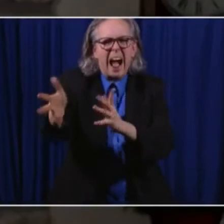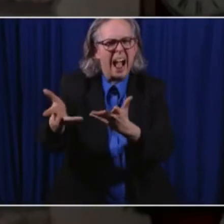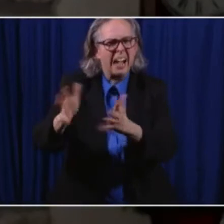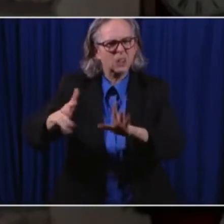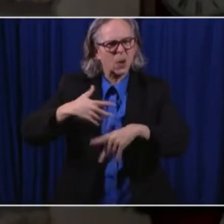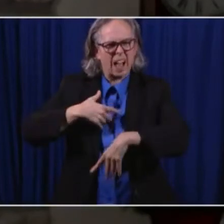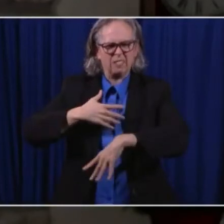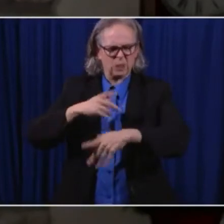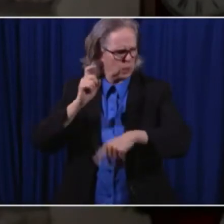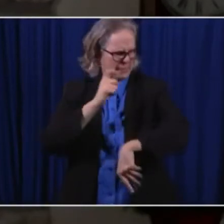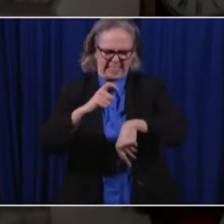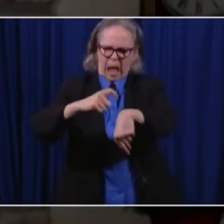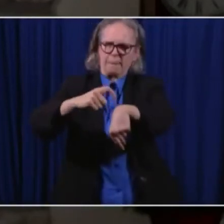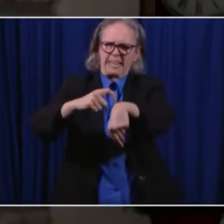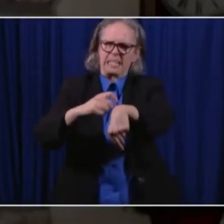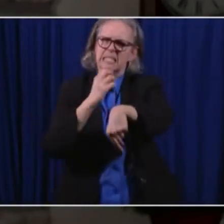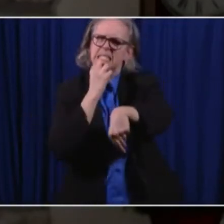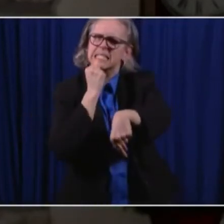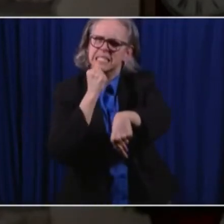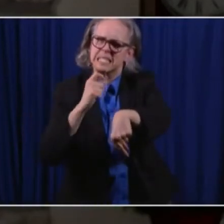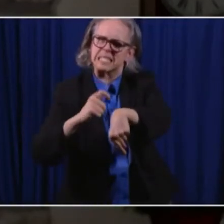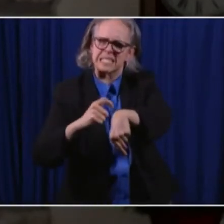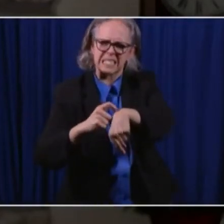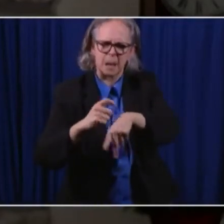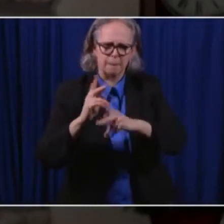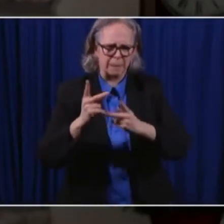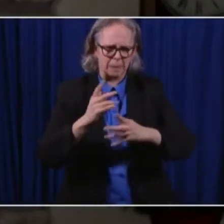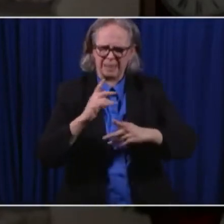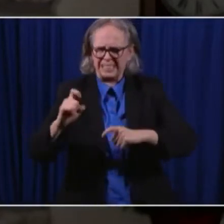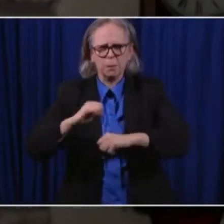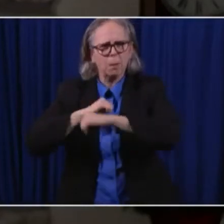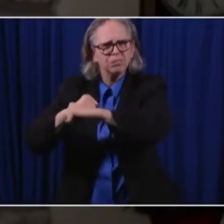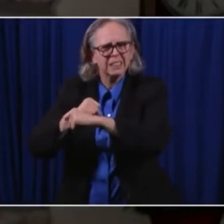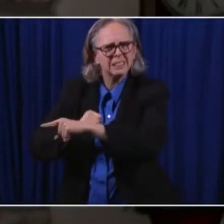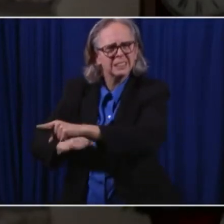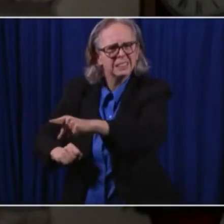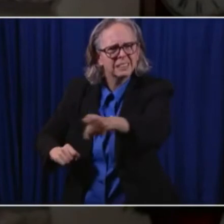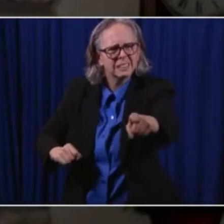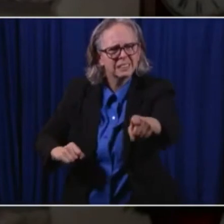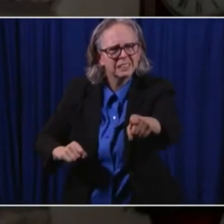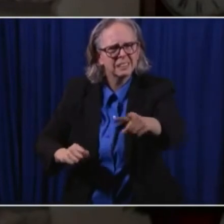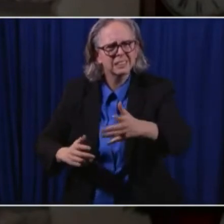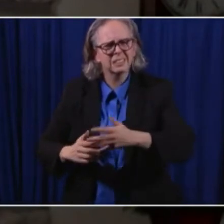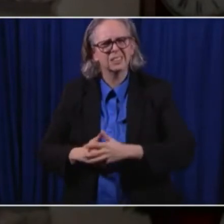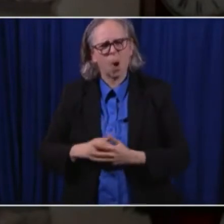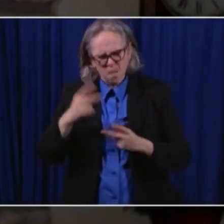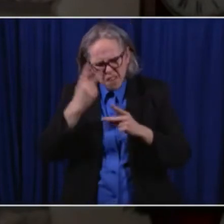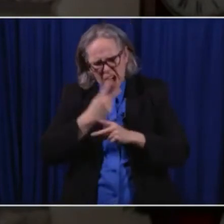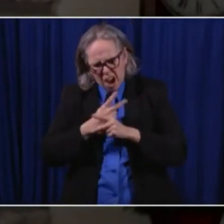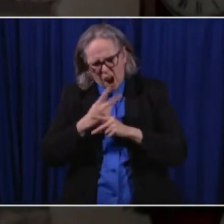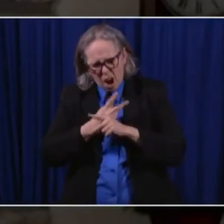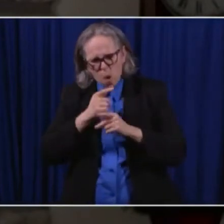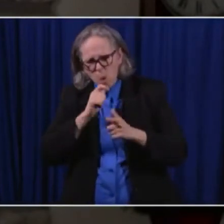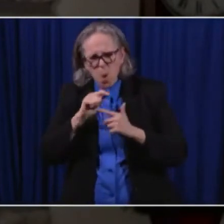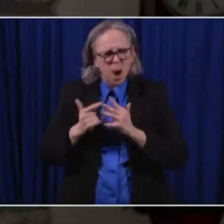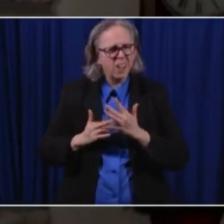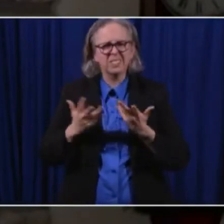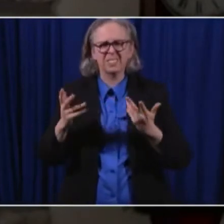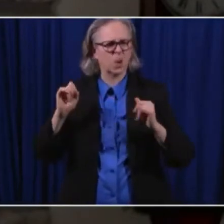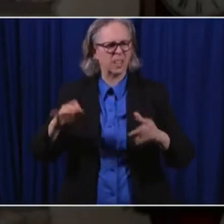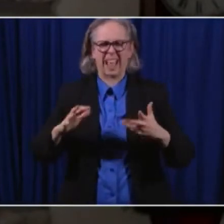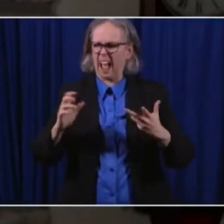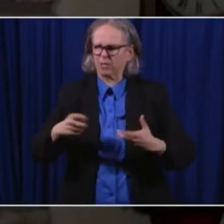target the most vulnerable people, but at the same time, you can't do that so precisely that you slow